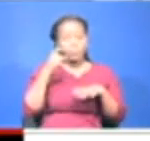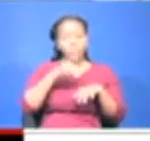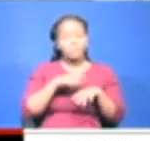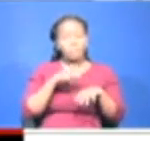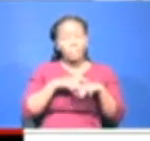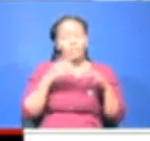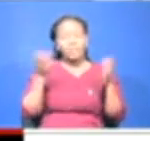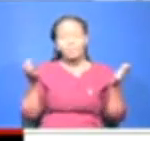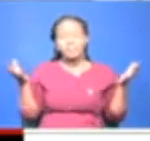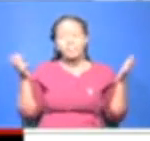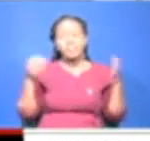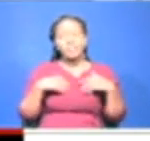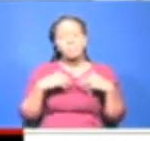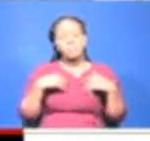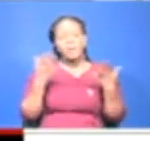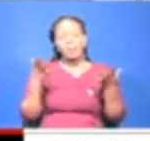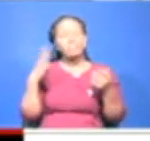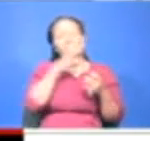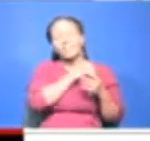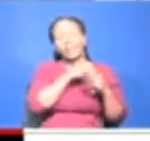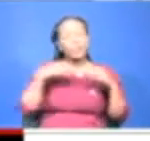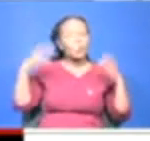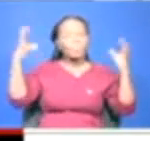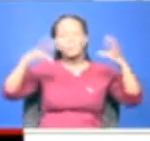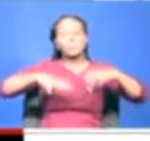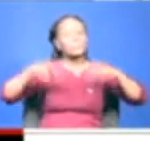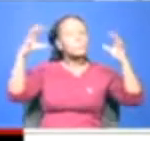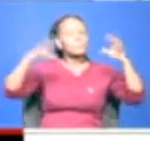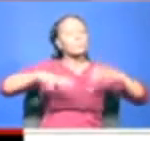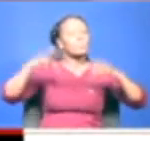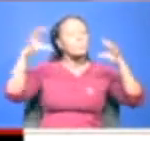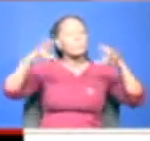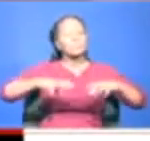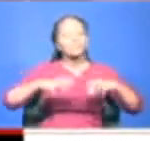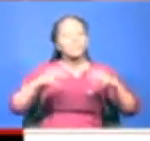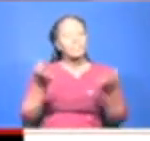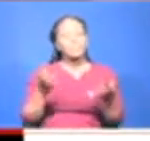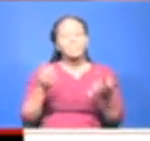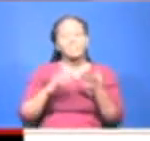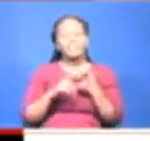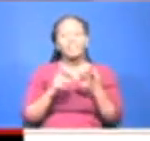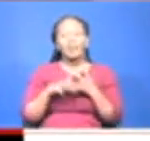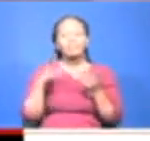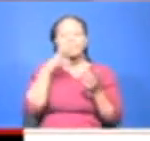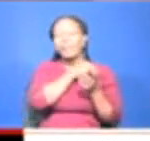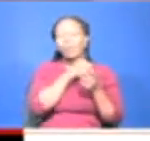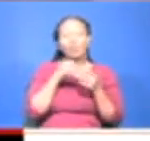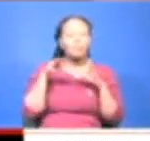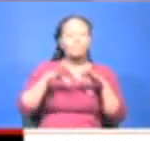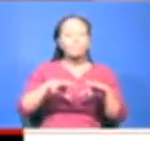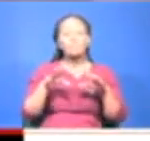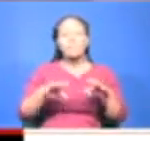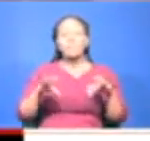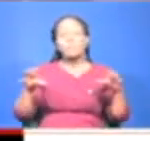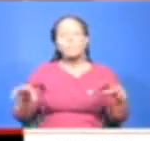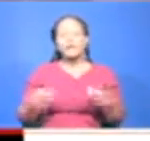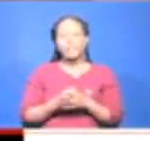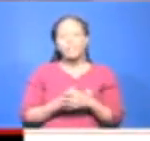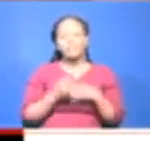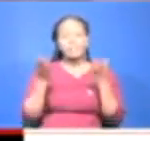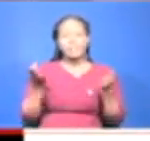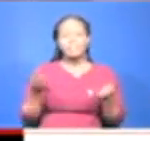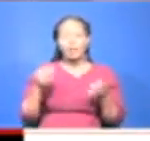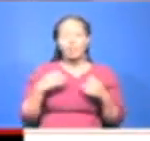when there is lack of rains, there is lack of proper infrastructure, there is lack of market. And so with that in